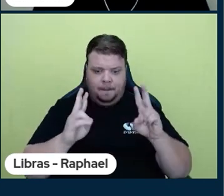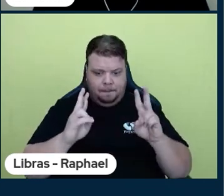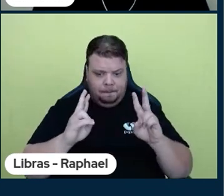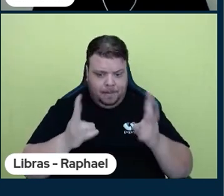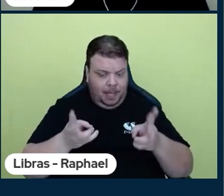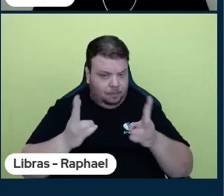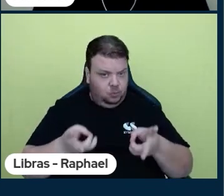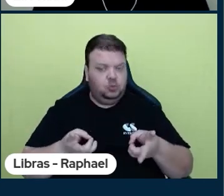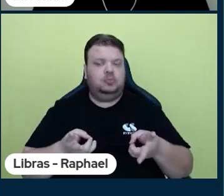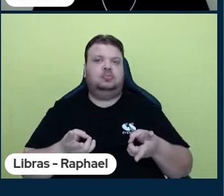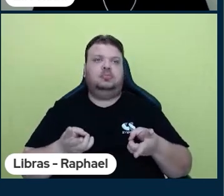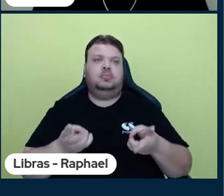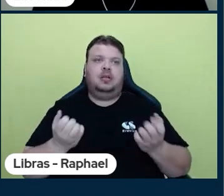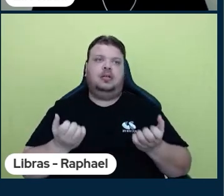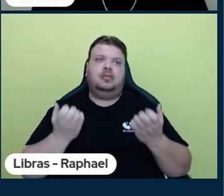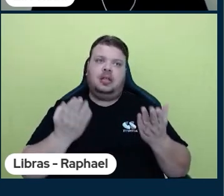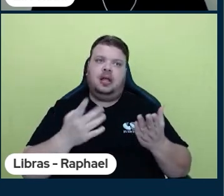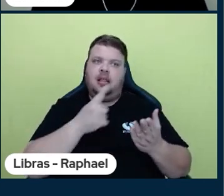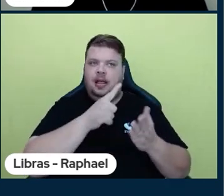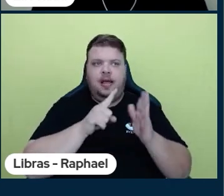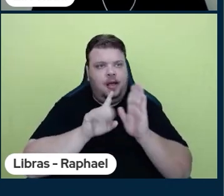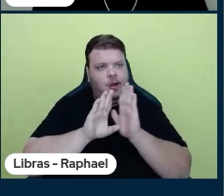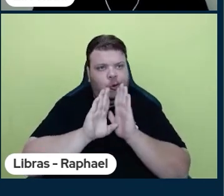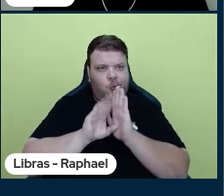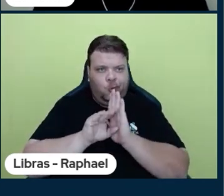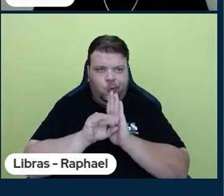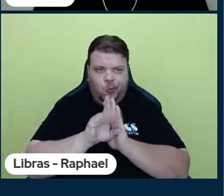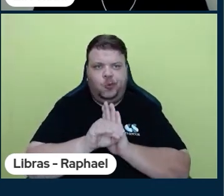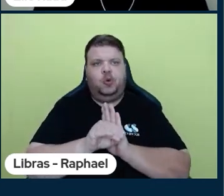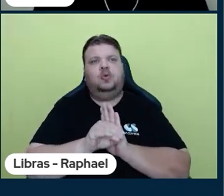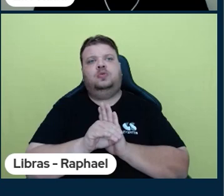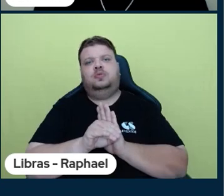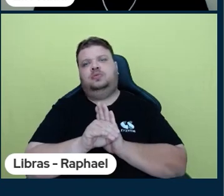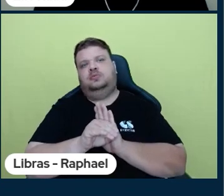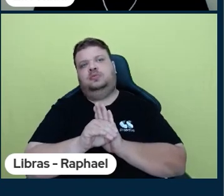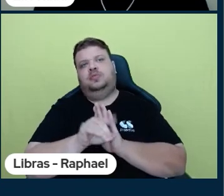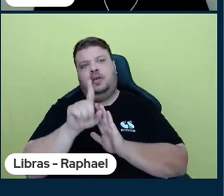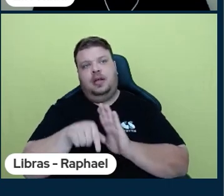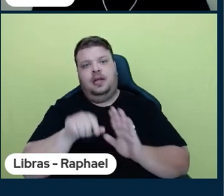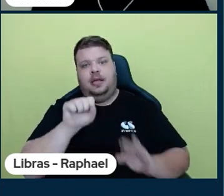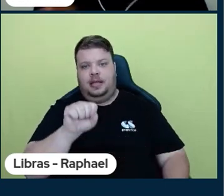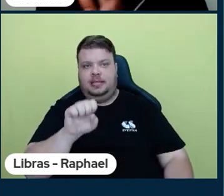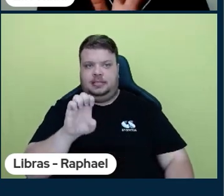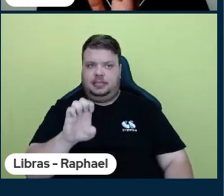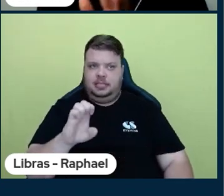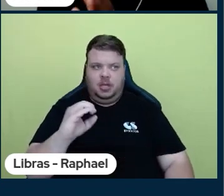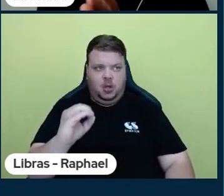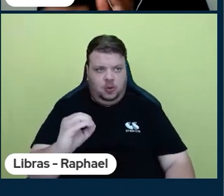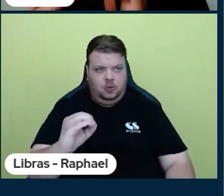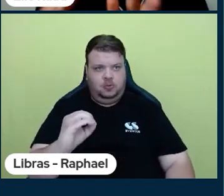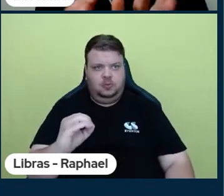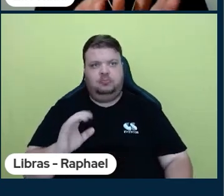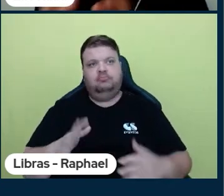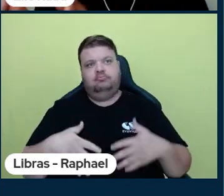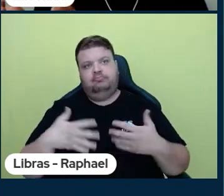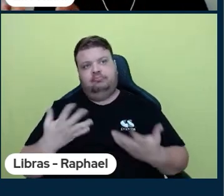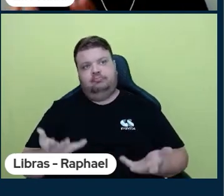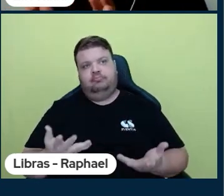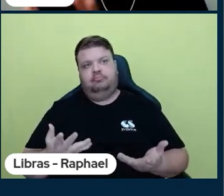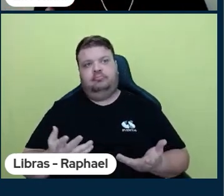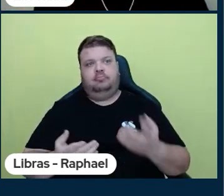see that the orchestration of multi-bots or stack of bots and having a master bot and